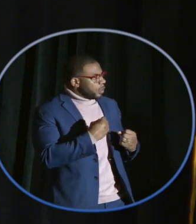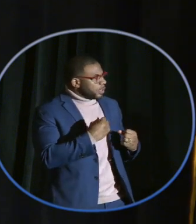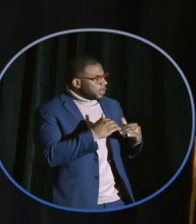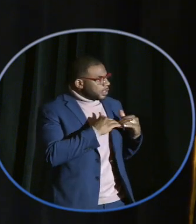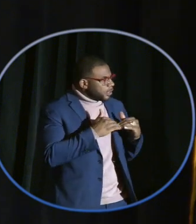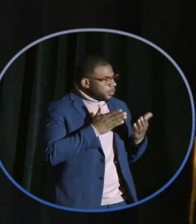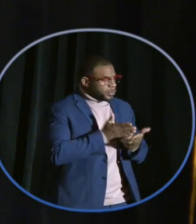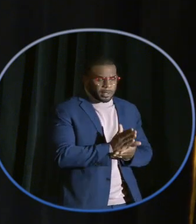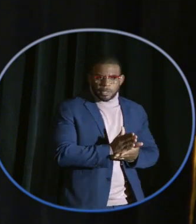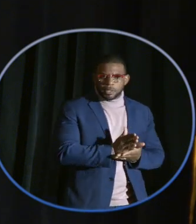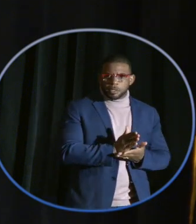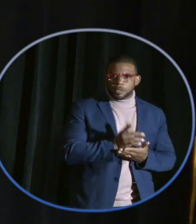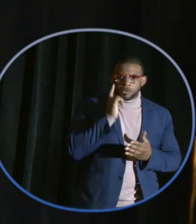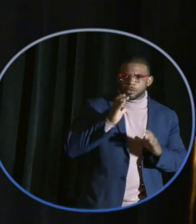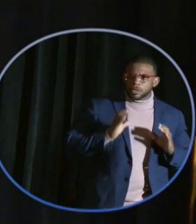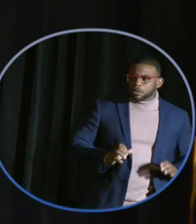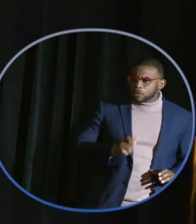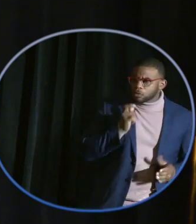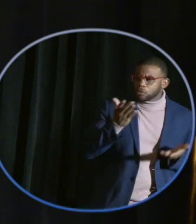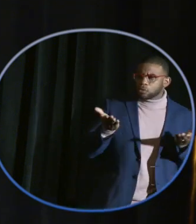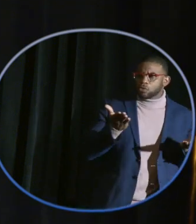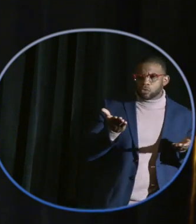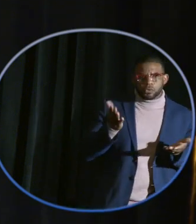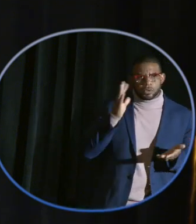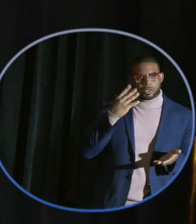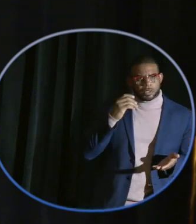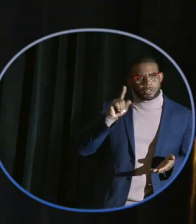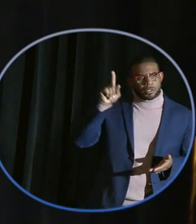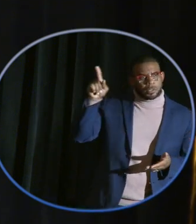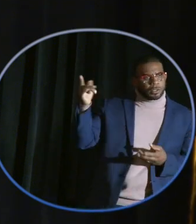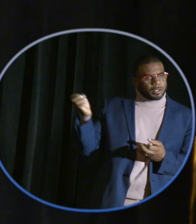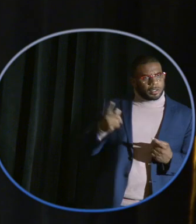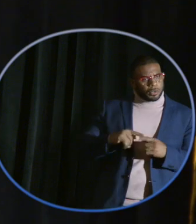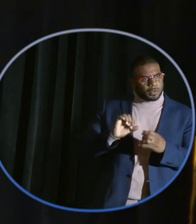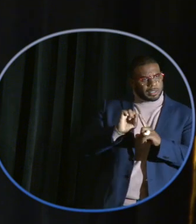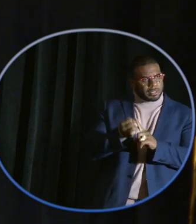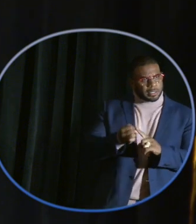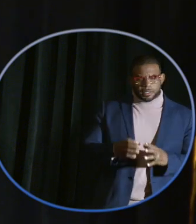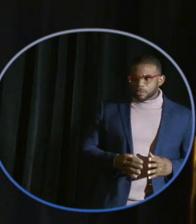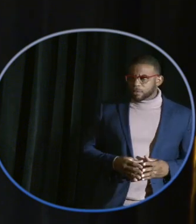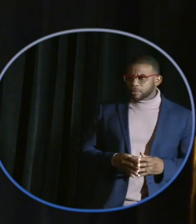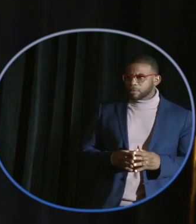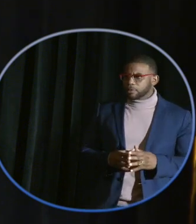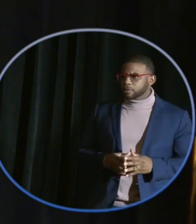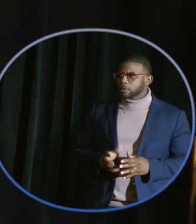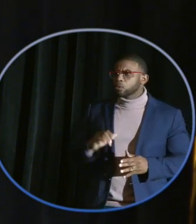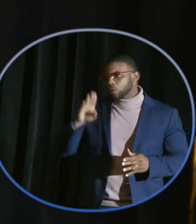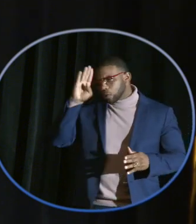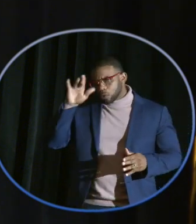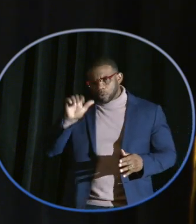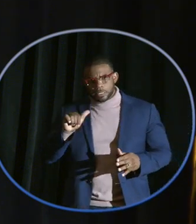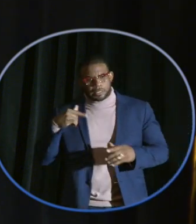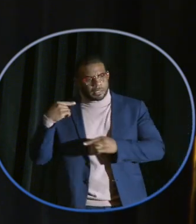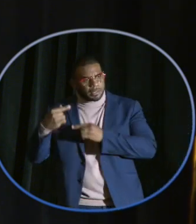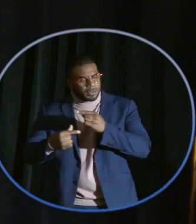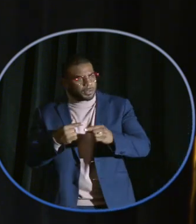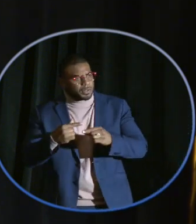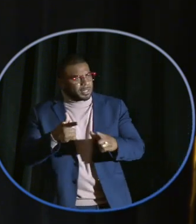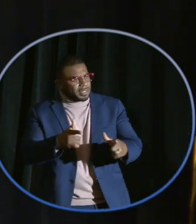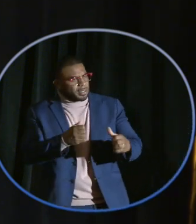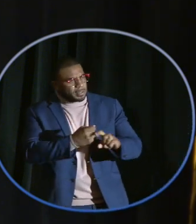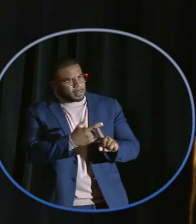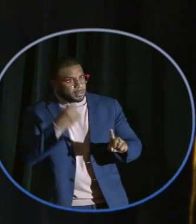civil rights to citizens who have served their time and are returning to society. We know that generations of